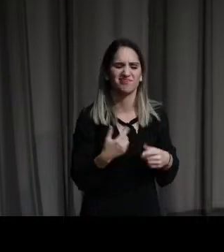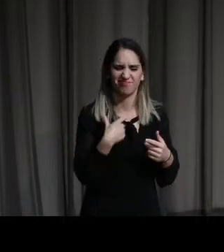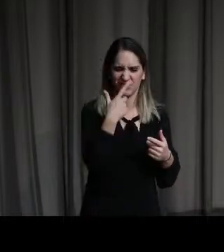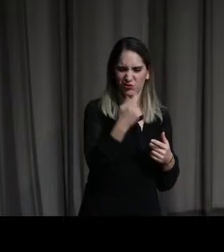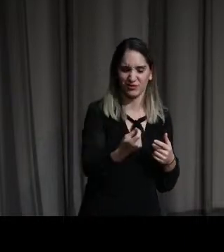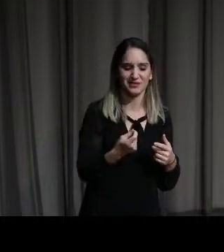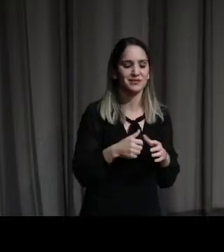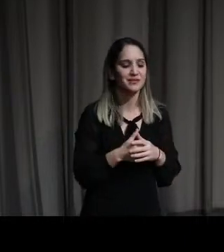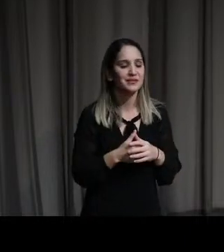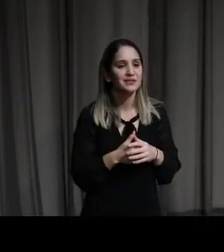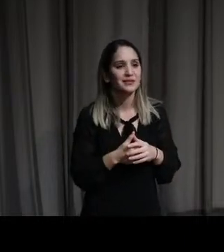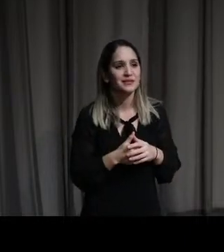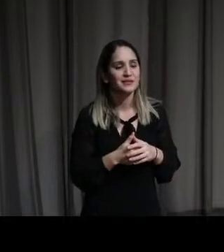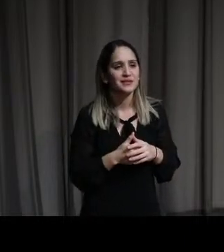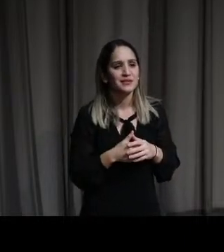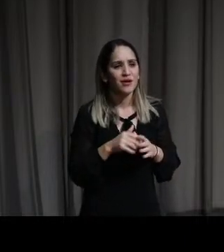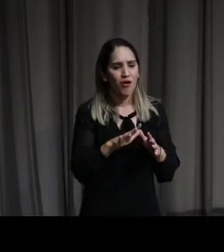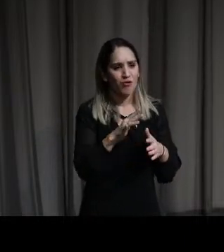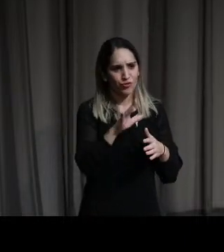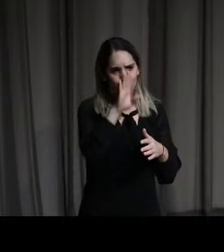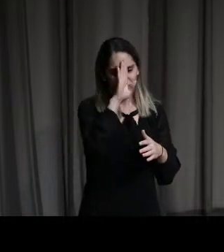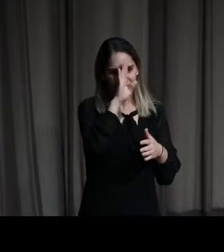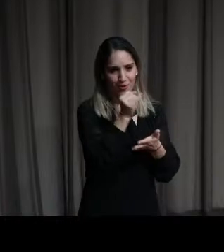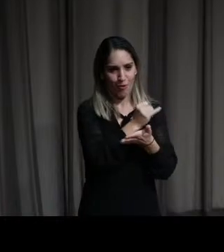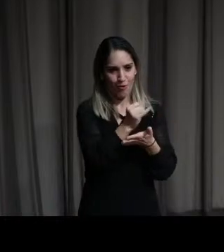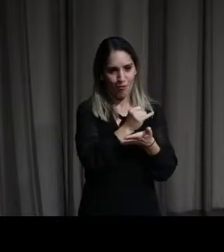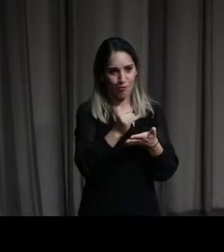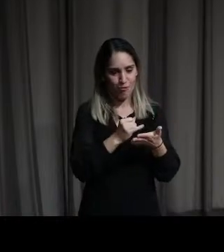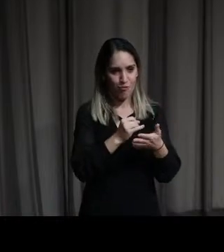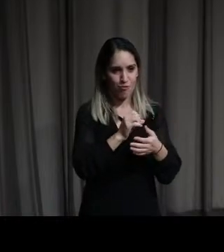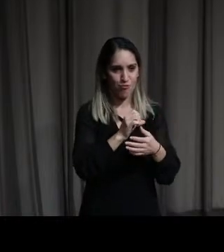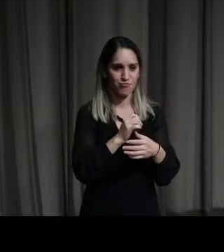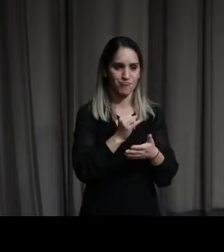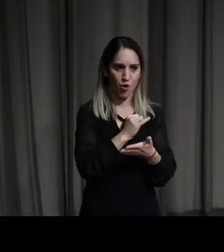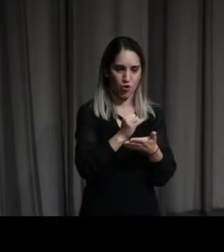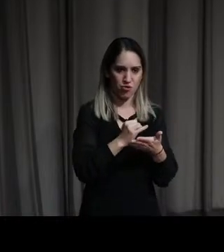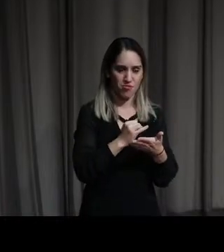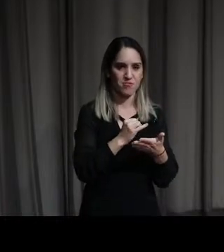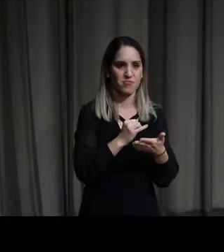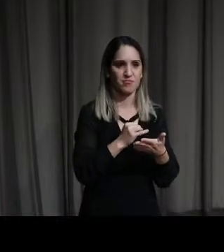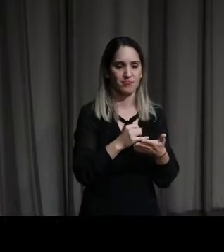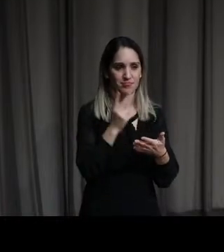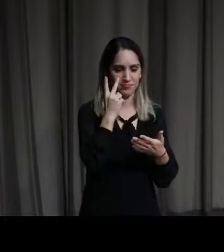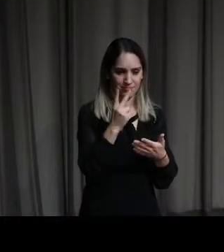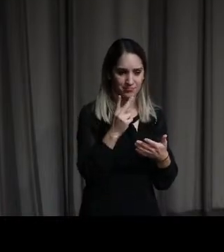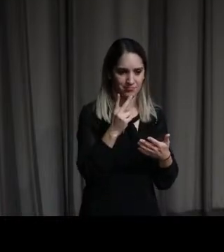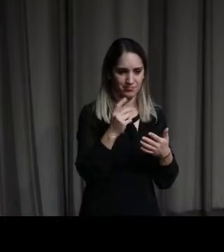world was unless you really tried to kind of stay up and follow,